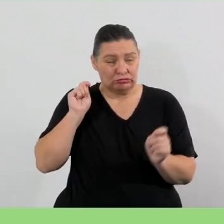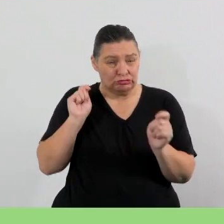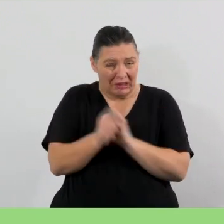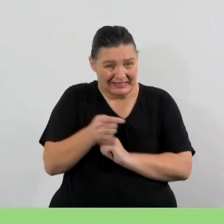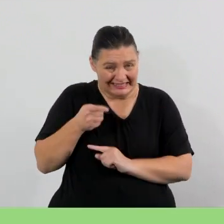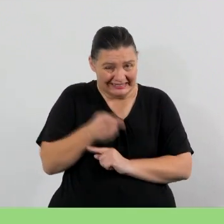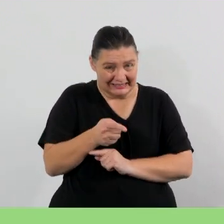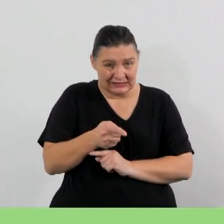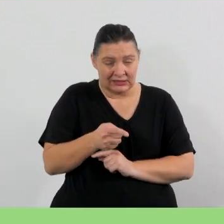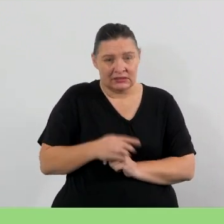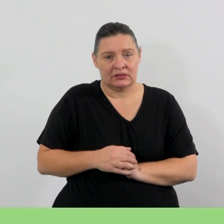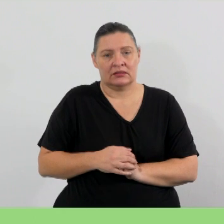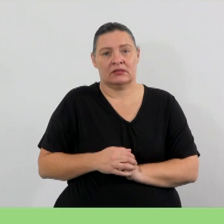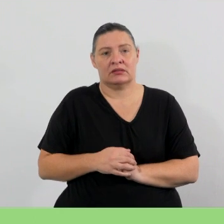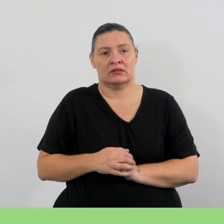that